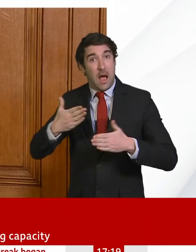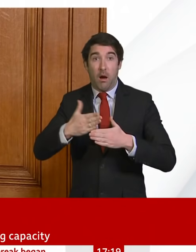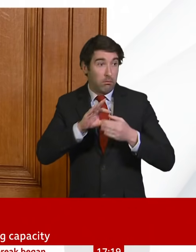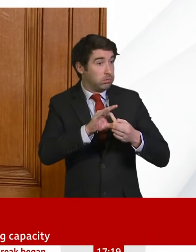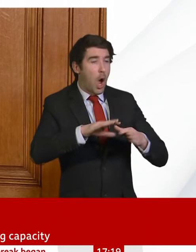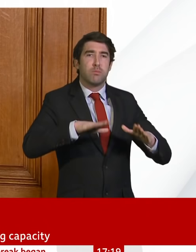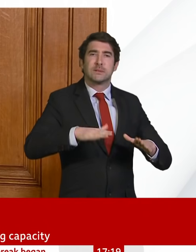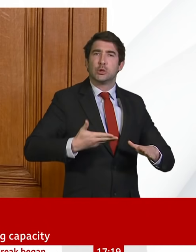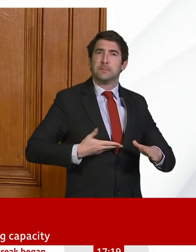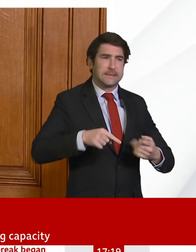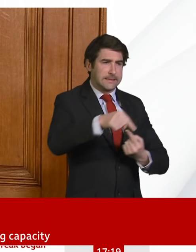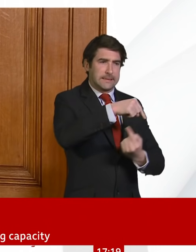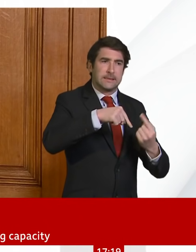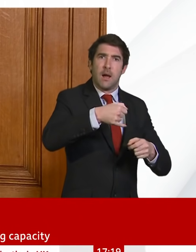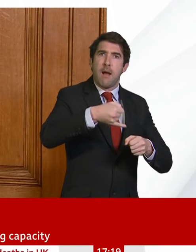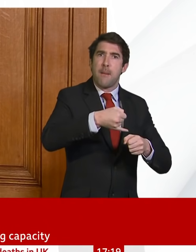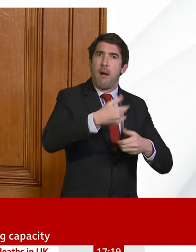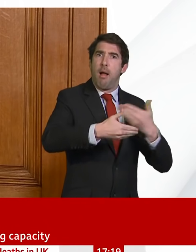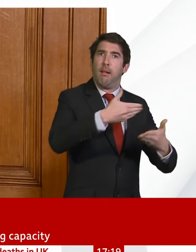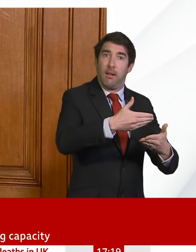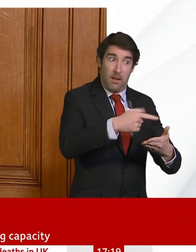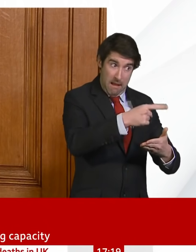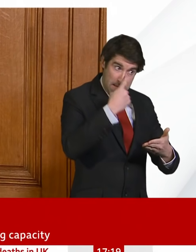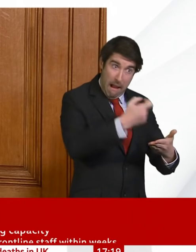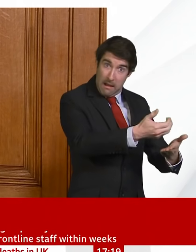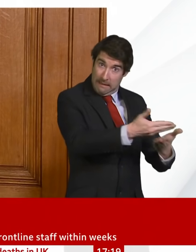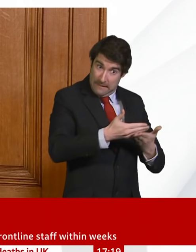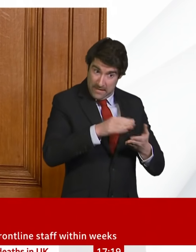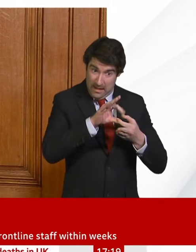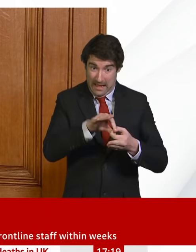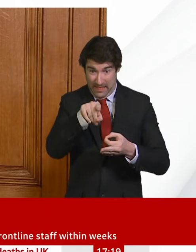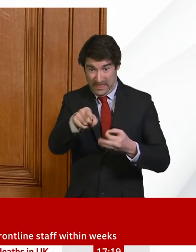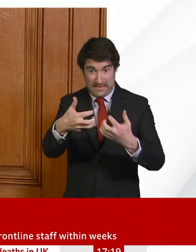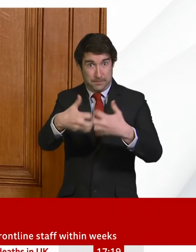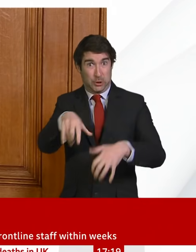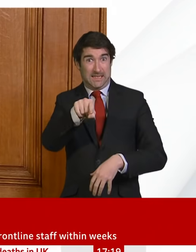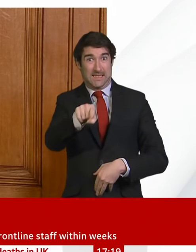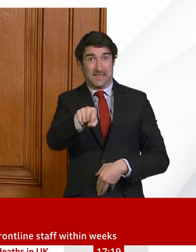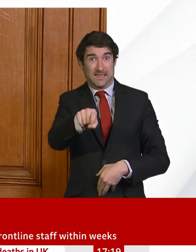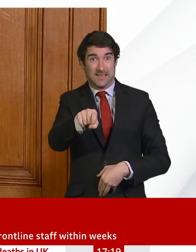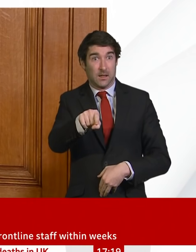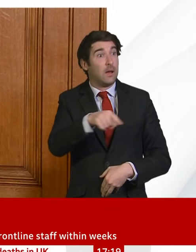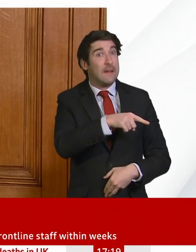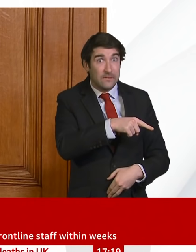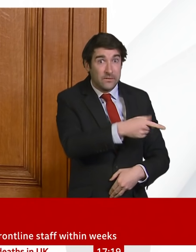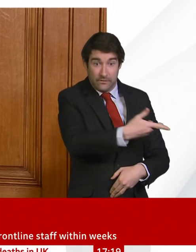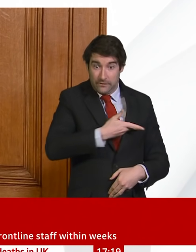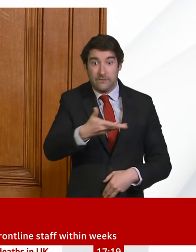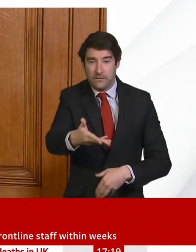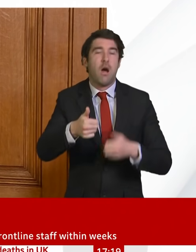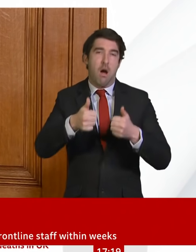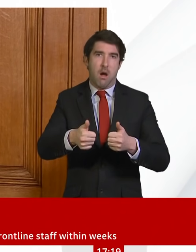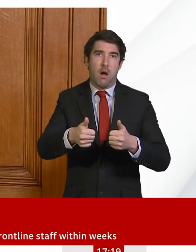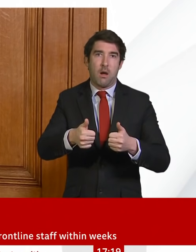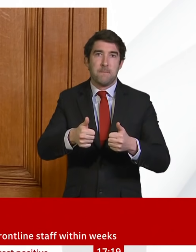is most efficient. But as the head of the industry has said, there is a global market in this, but they are committed to working with the UK government